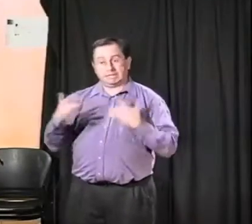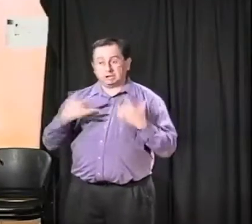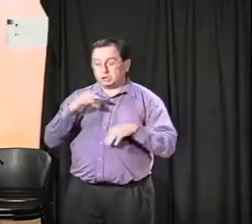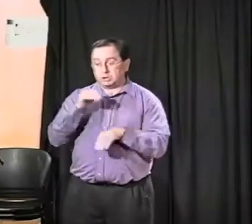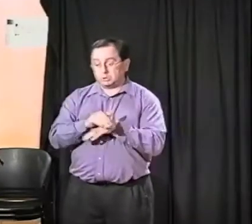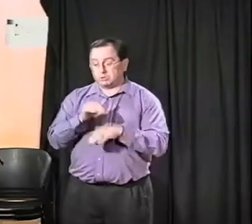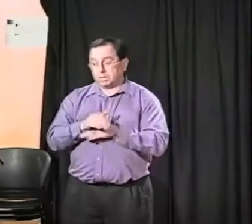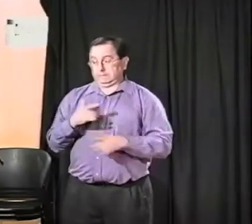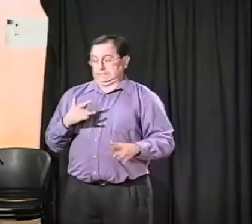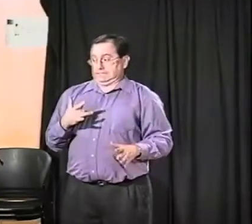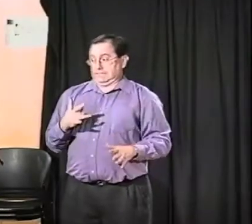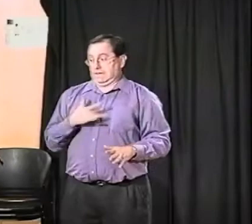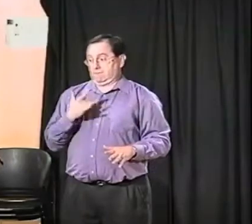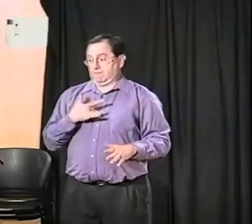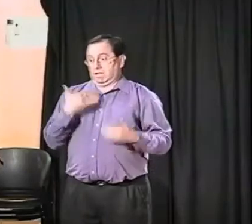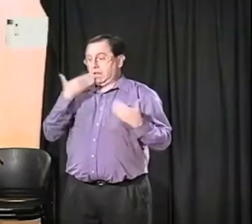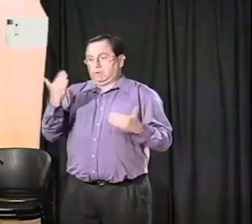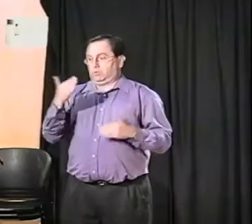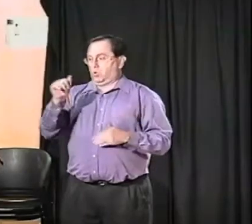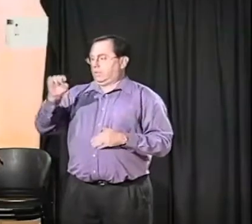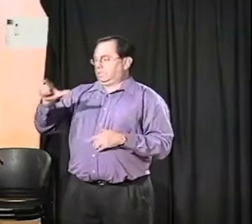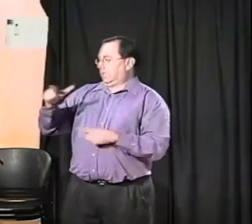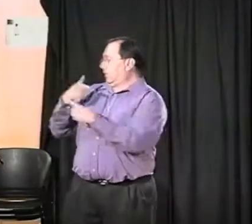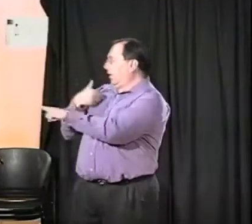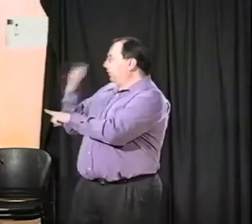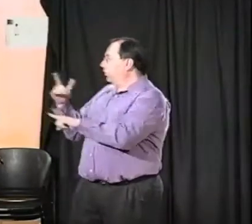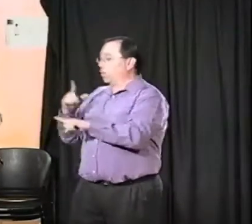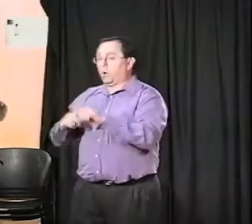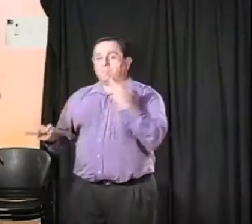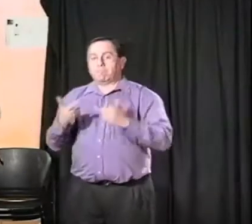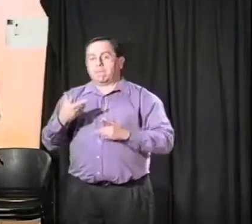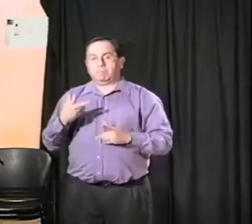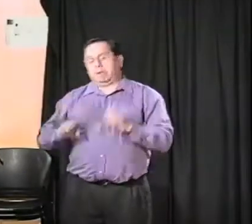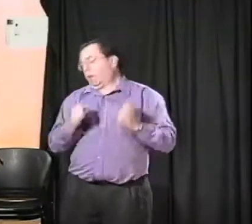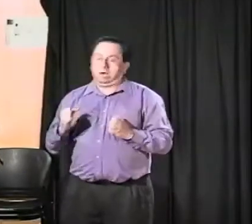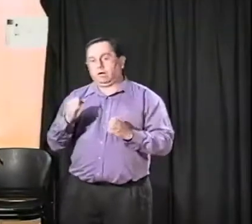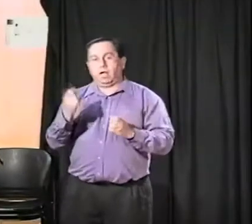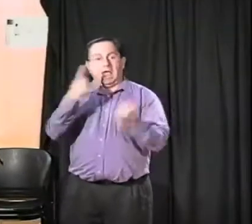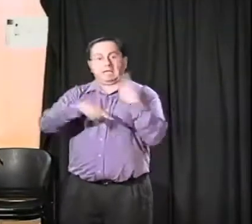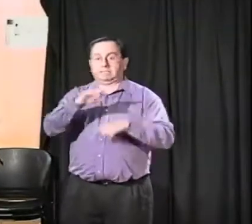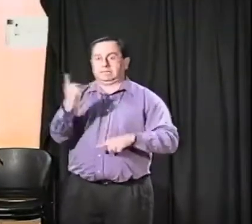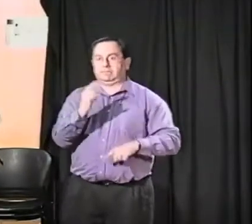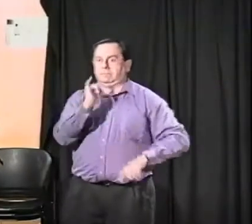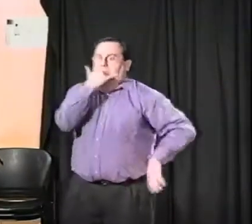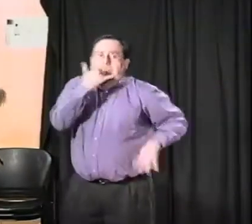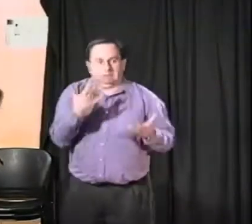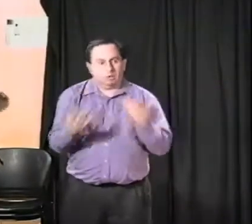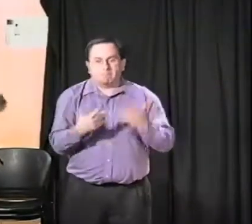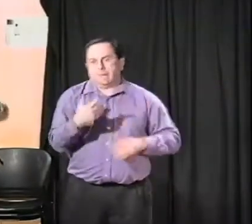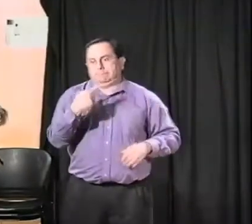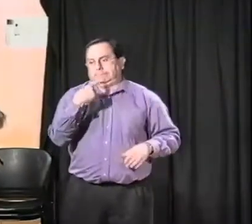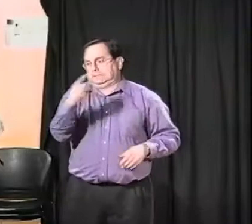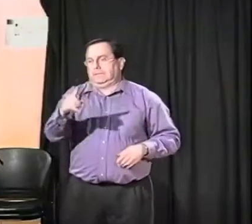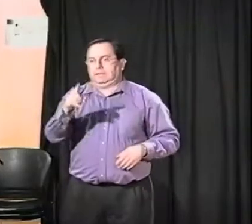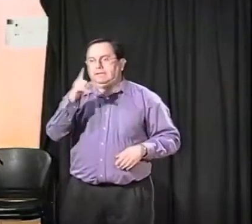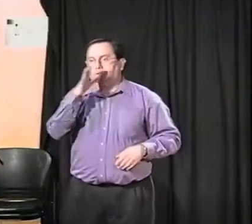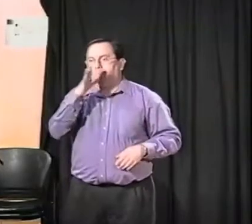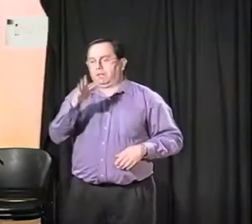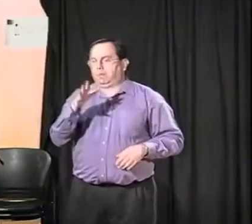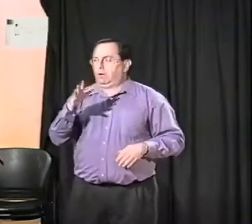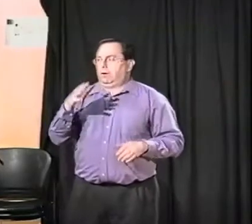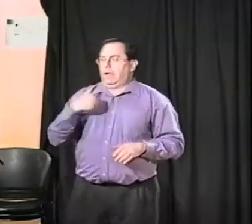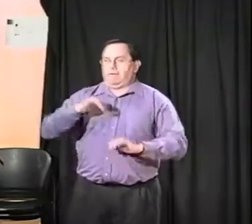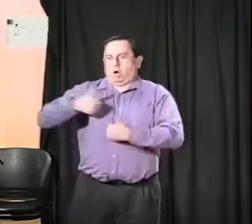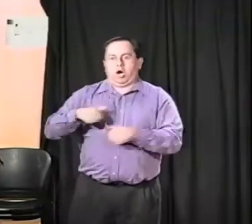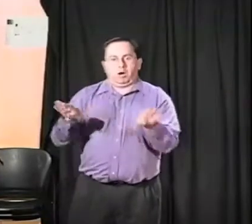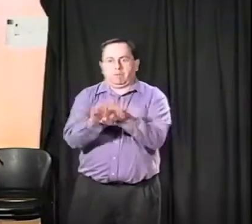is I'm afraid that, you know, I don't know American Sign Language, but I may be, like, telling people inadvertently that their mothers wear army boots or something with my different tics.